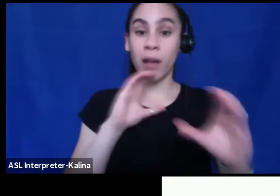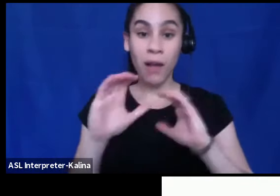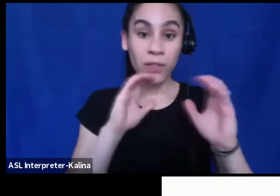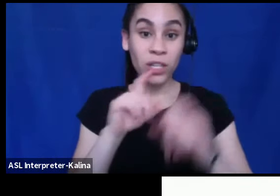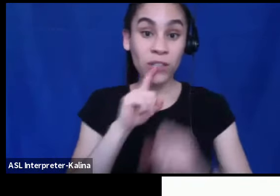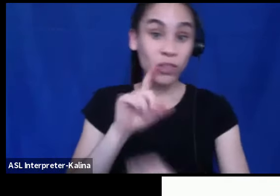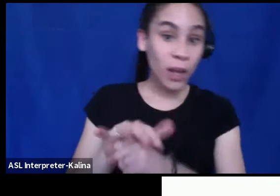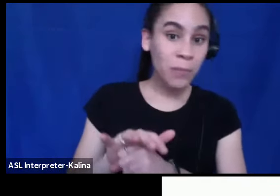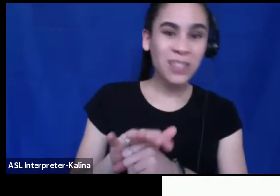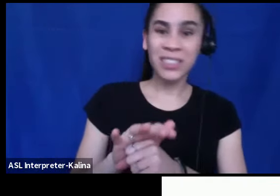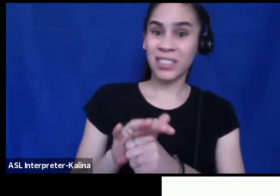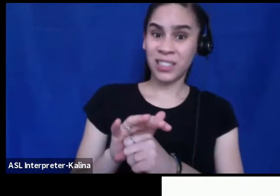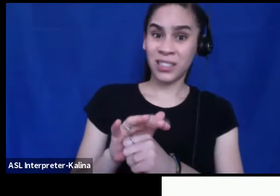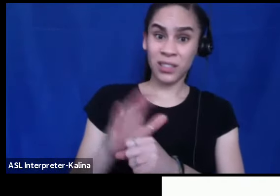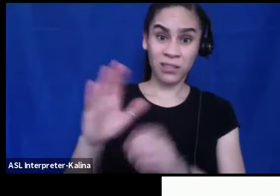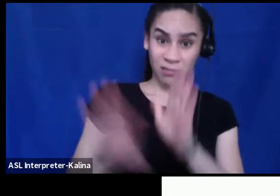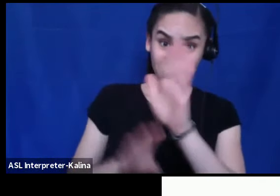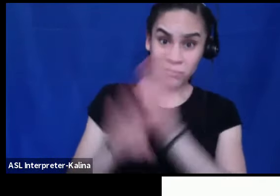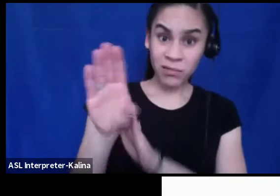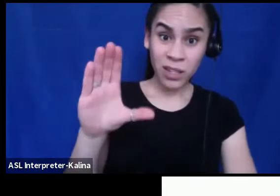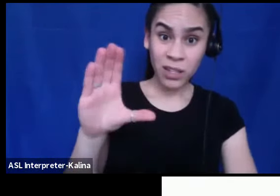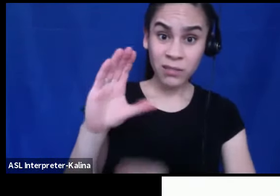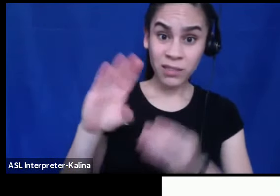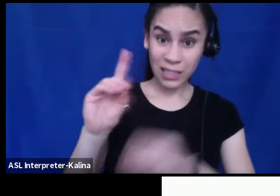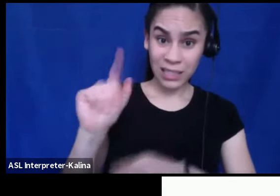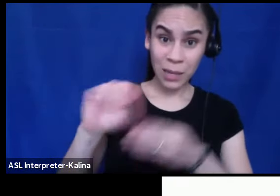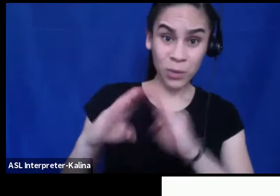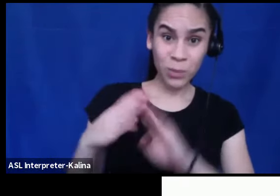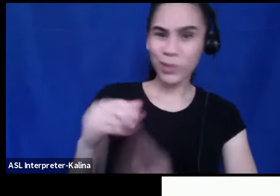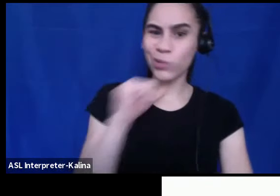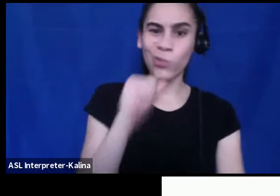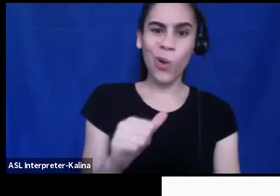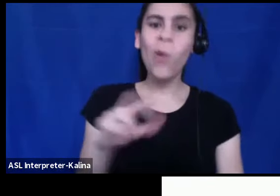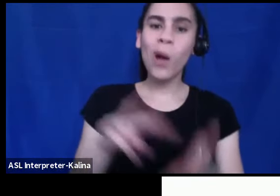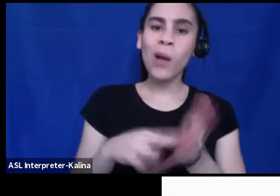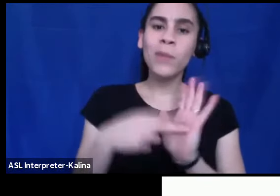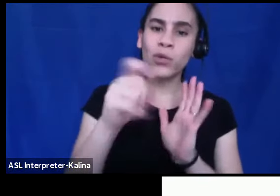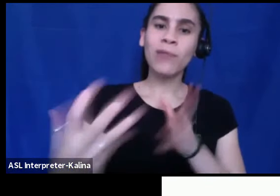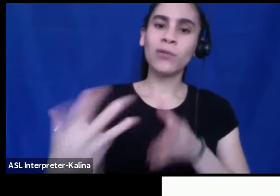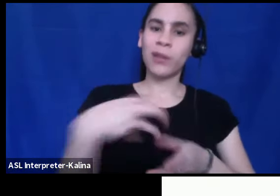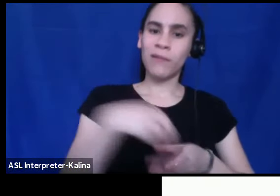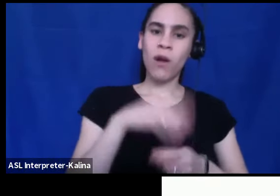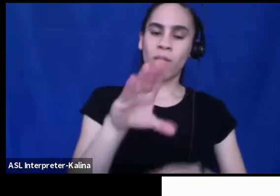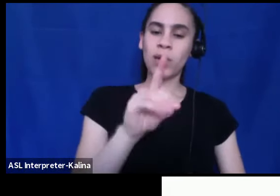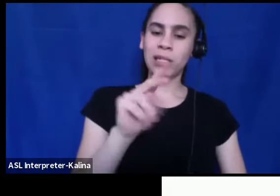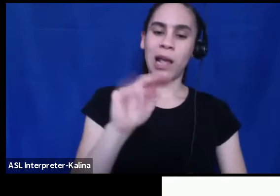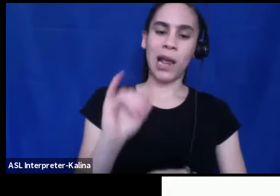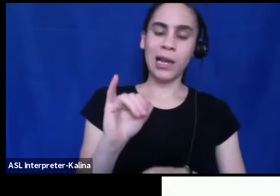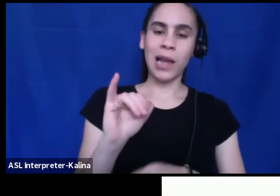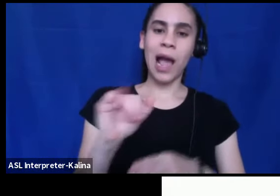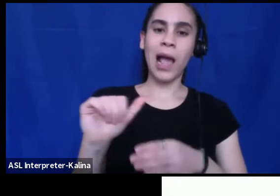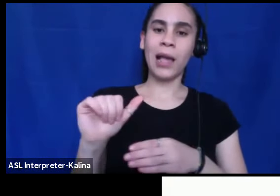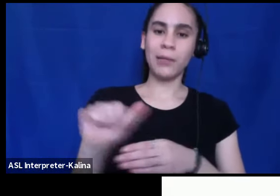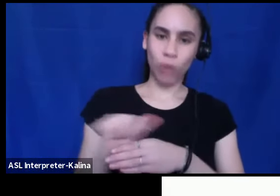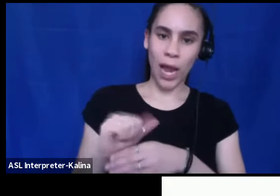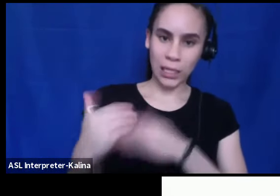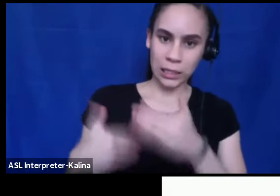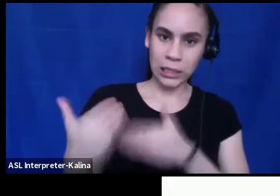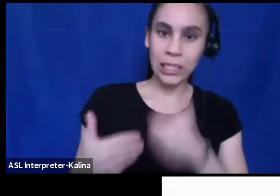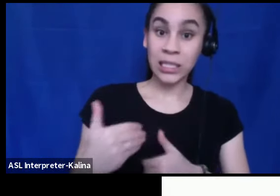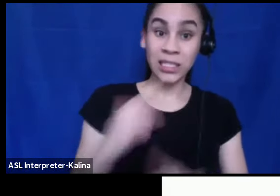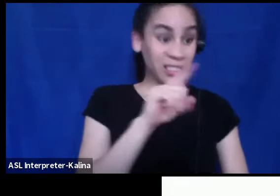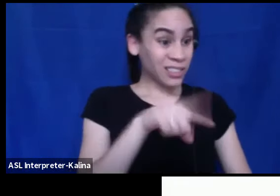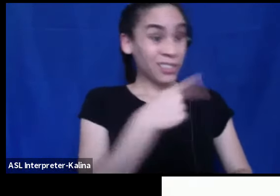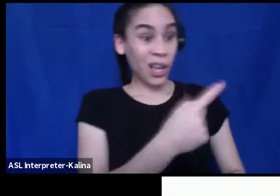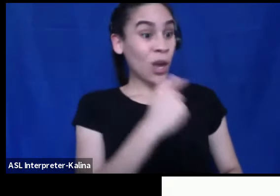for the disabled community. So you really have to bring them into your D&I practices. It's not just about race and gender. Disability touches